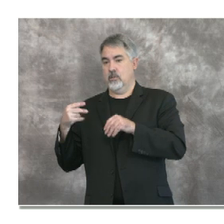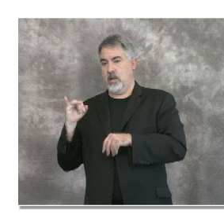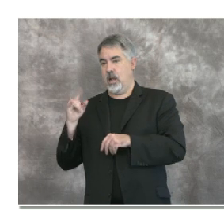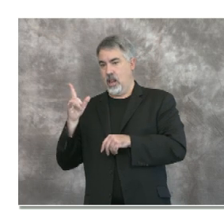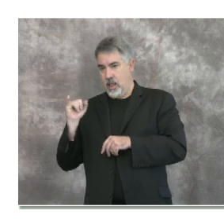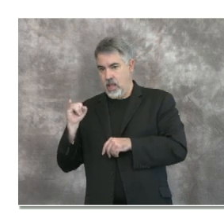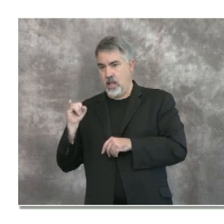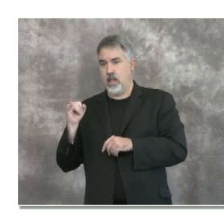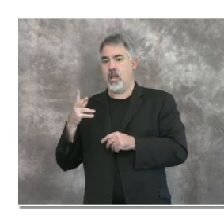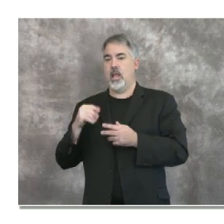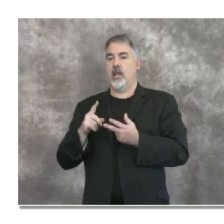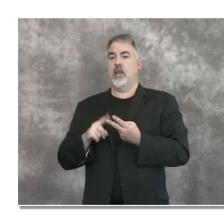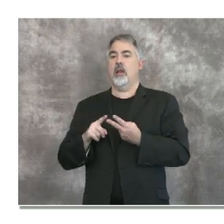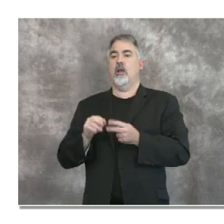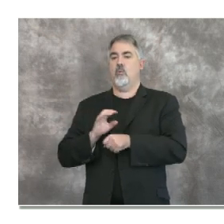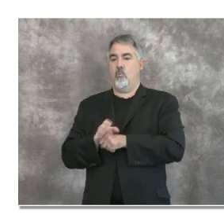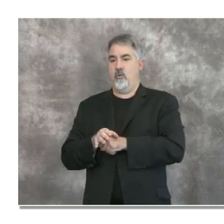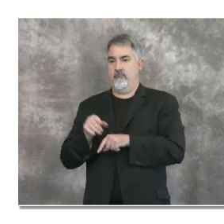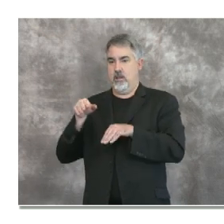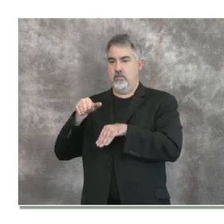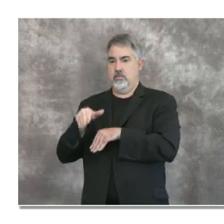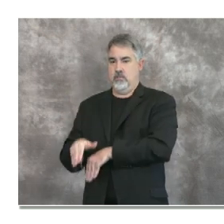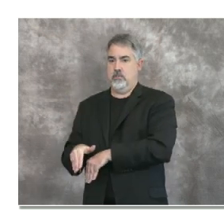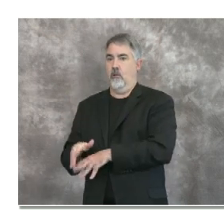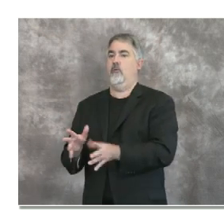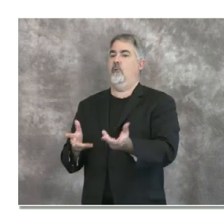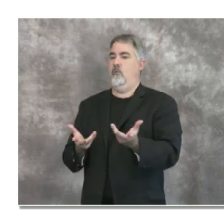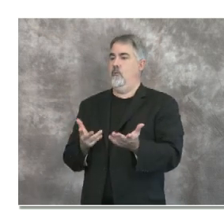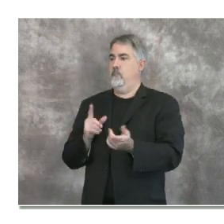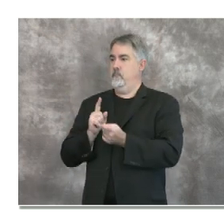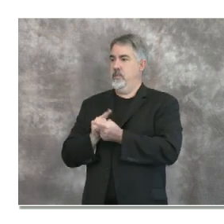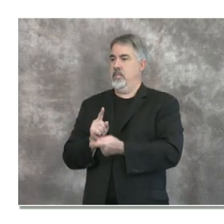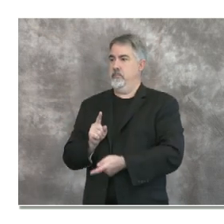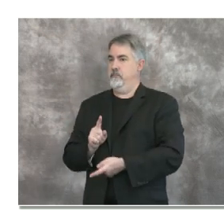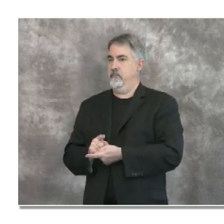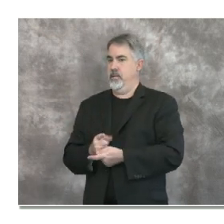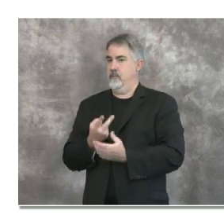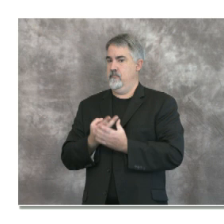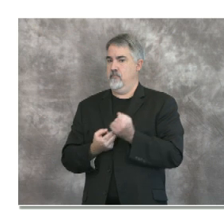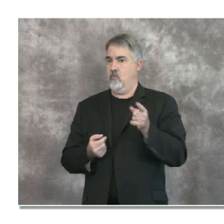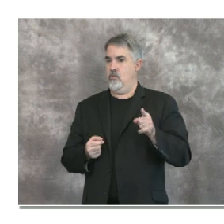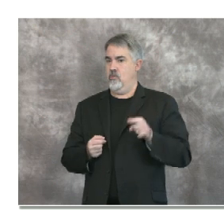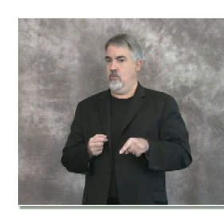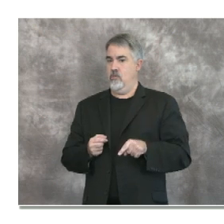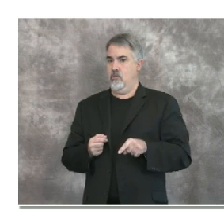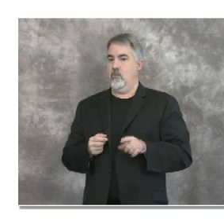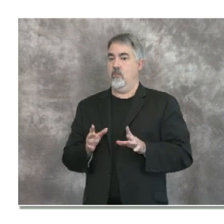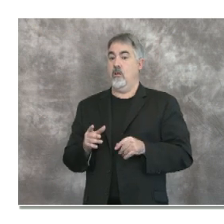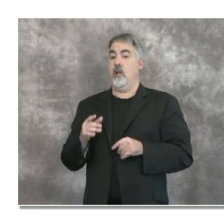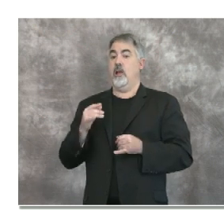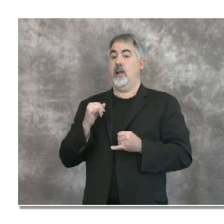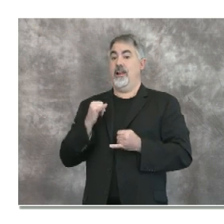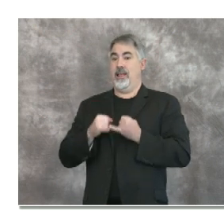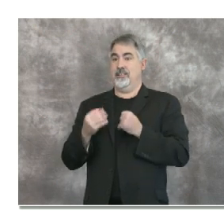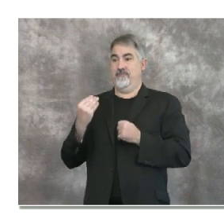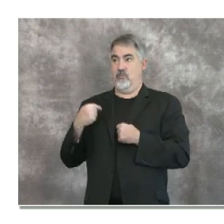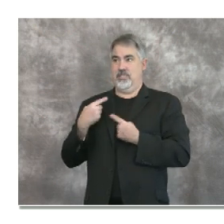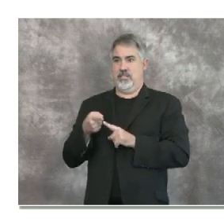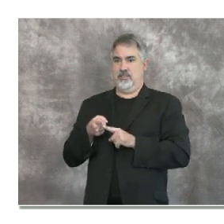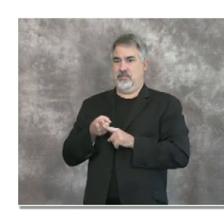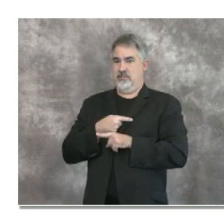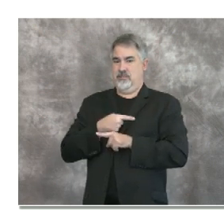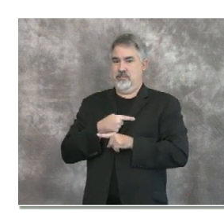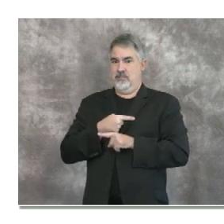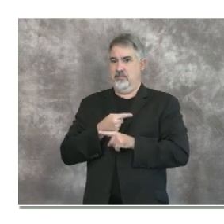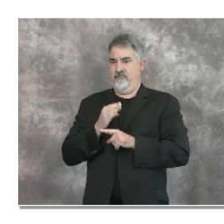downward trend for COVID-like syndromic cases within the last 14 days. And we, for both of